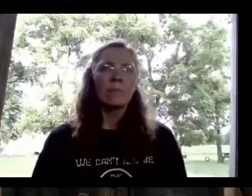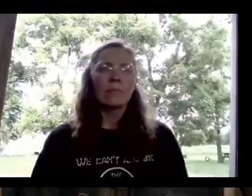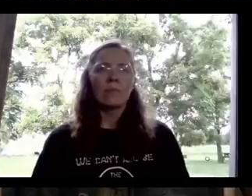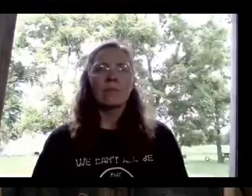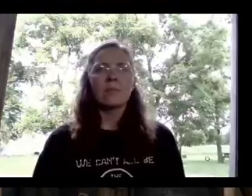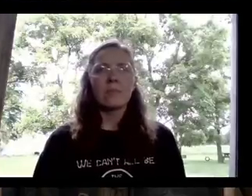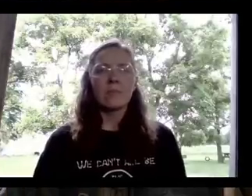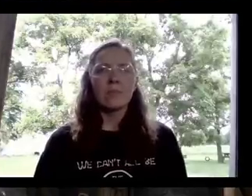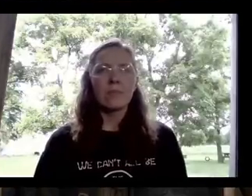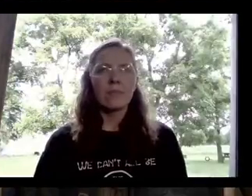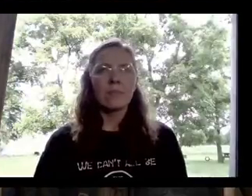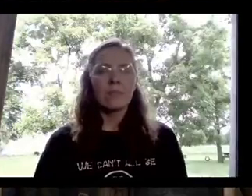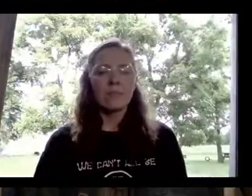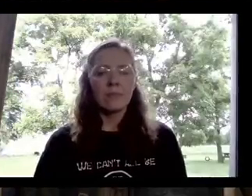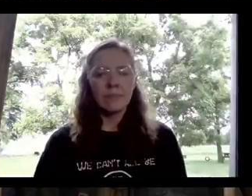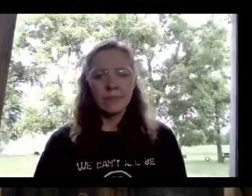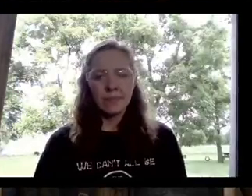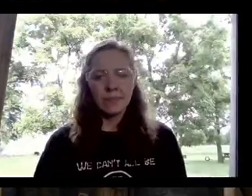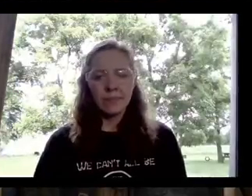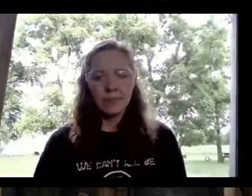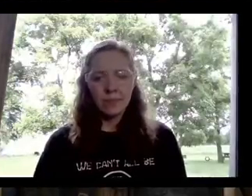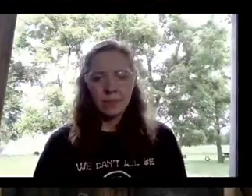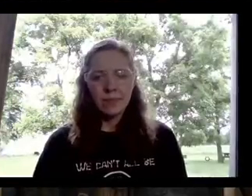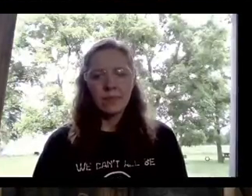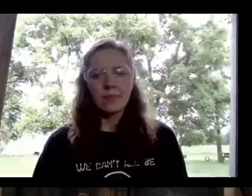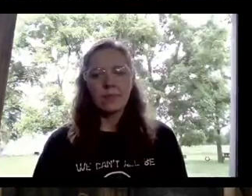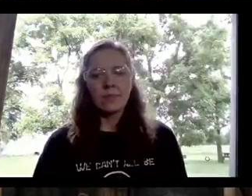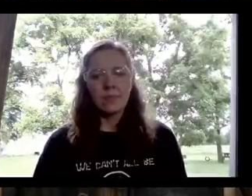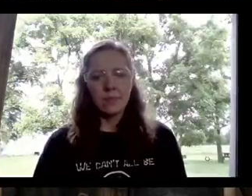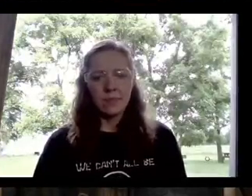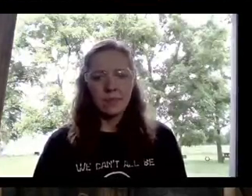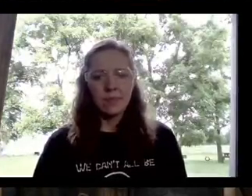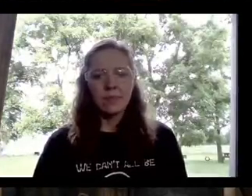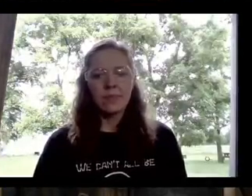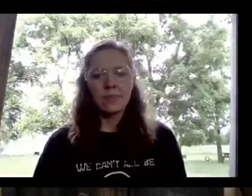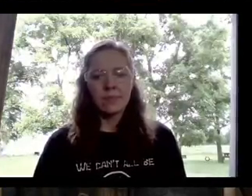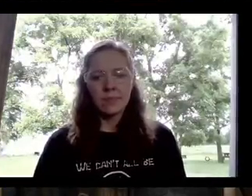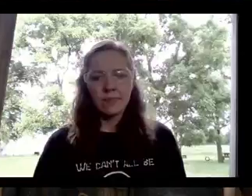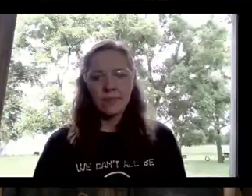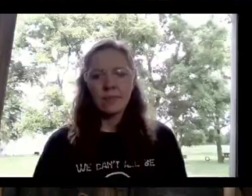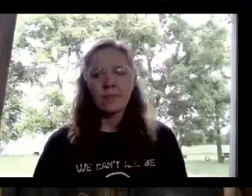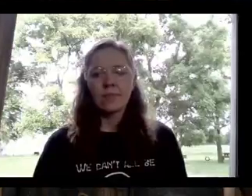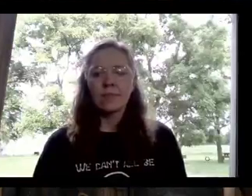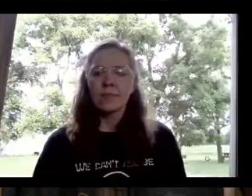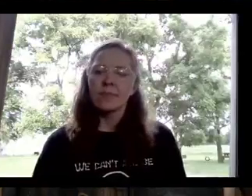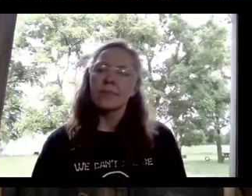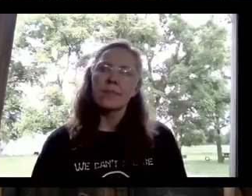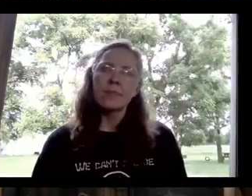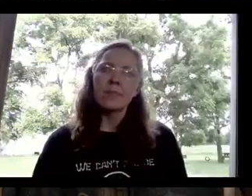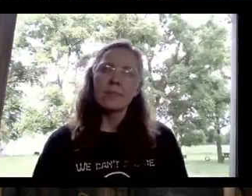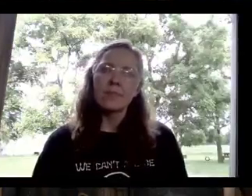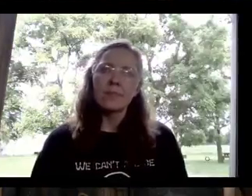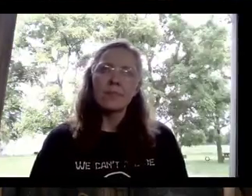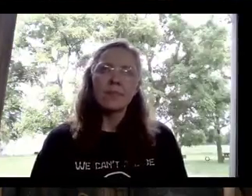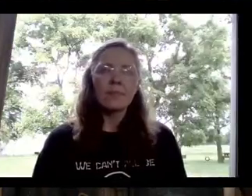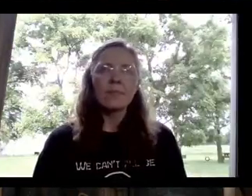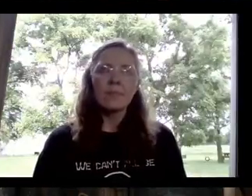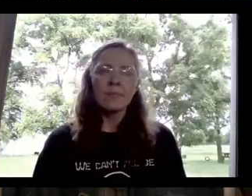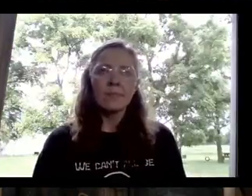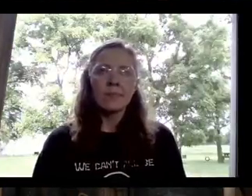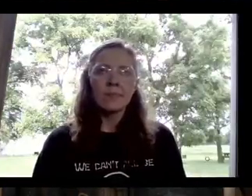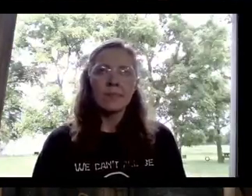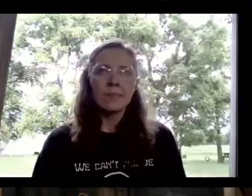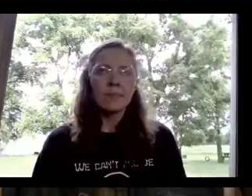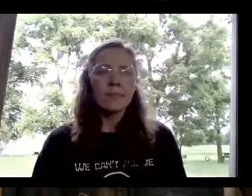it without the tools and the technology. So a lot of my projects that I undertake here on